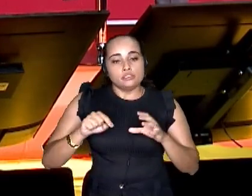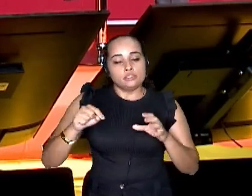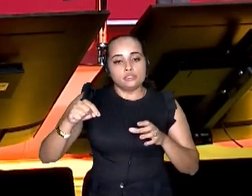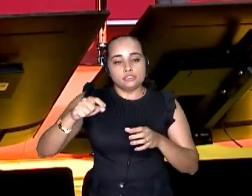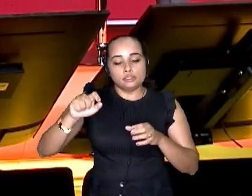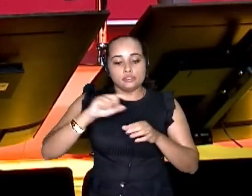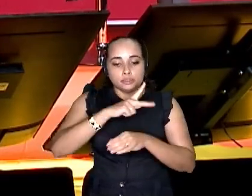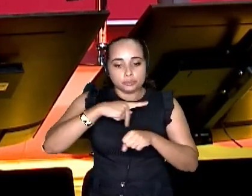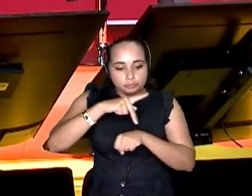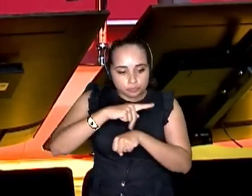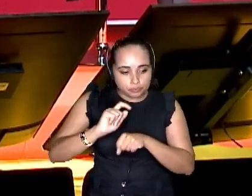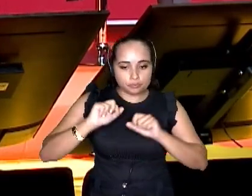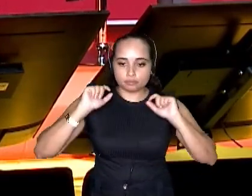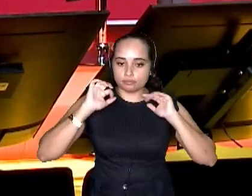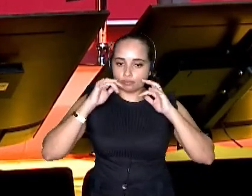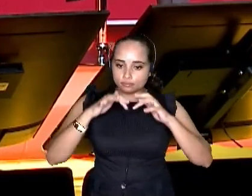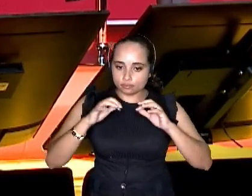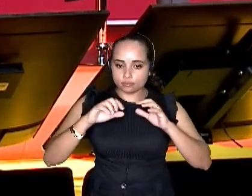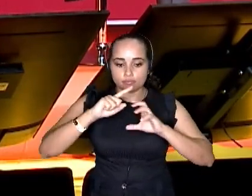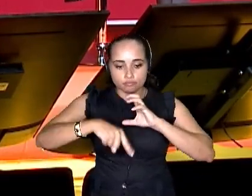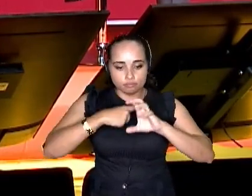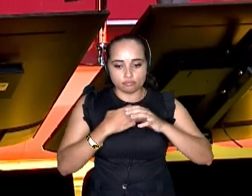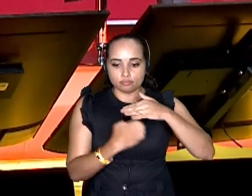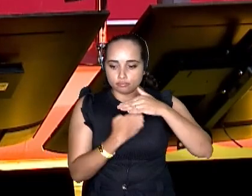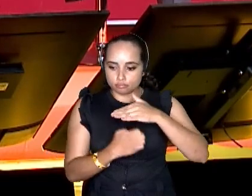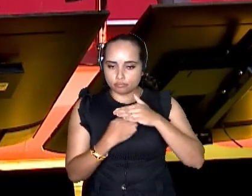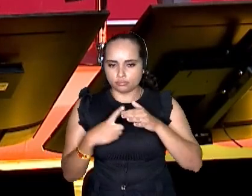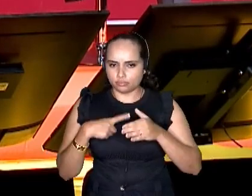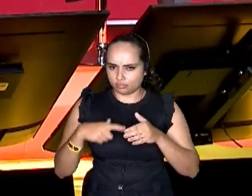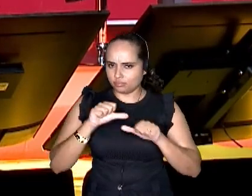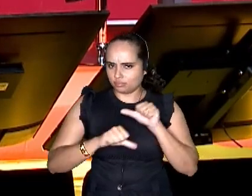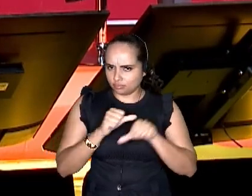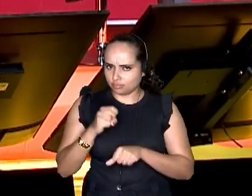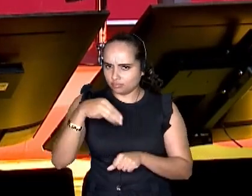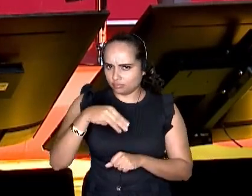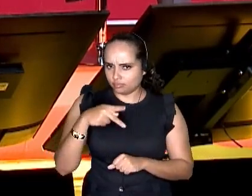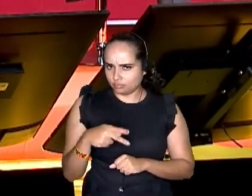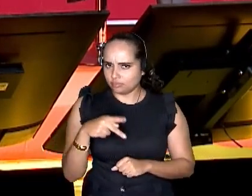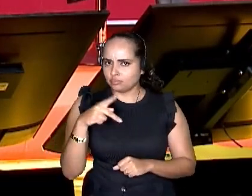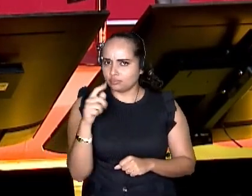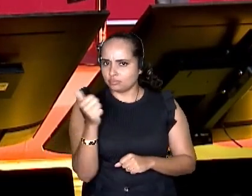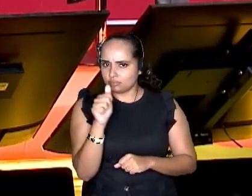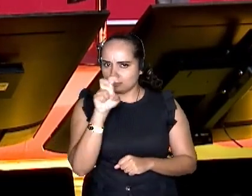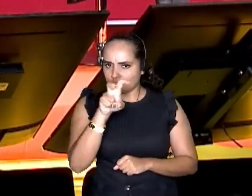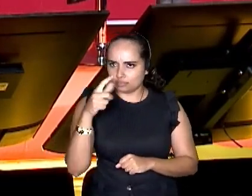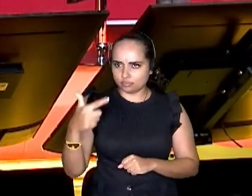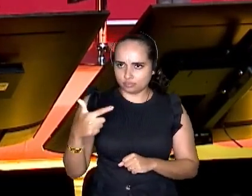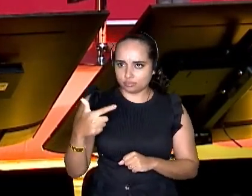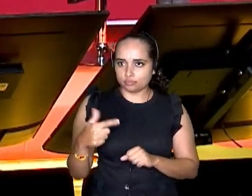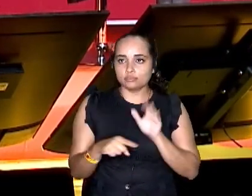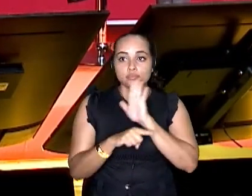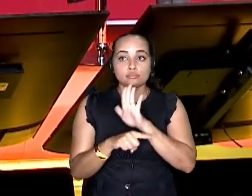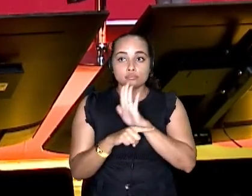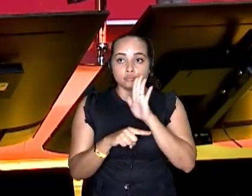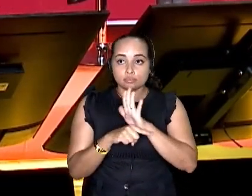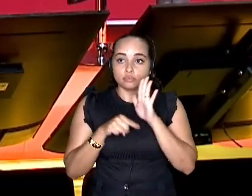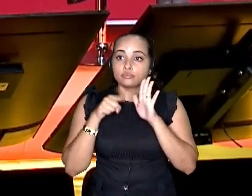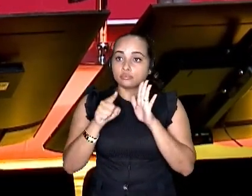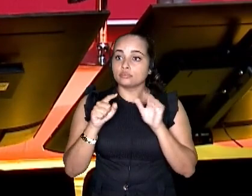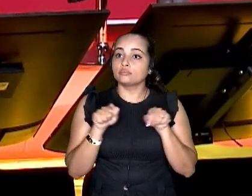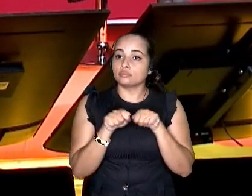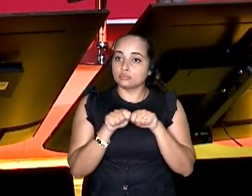no Brasil, haverá mudanças após a MP 1152? Ela ajuda. Isso foi